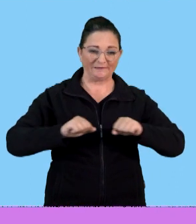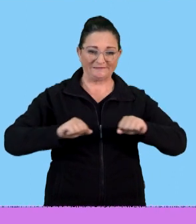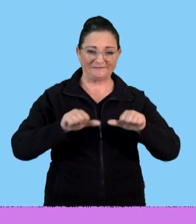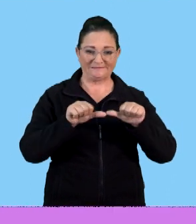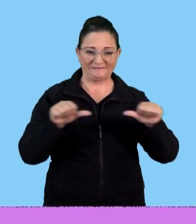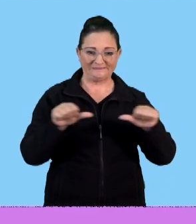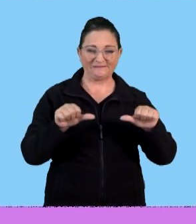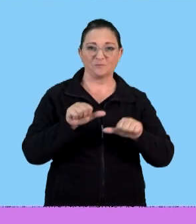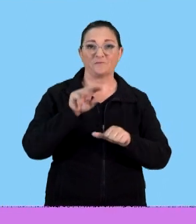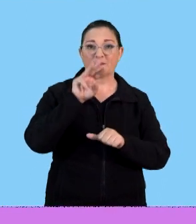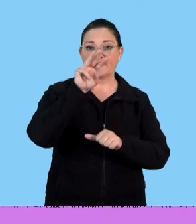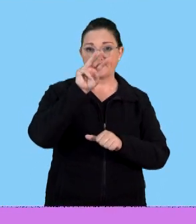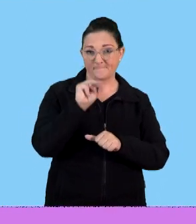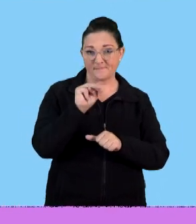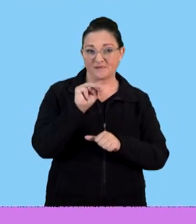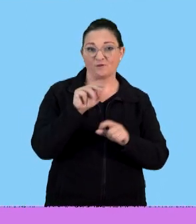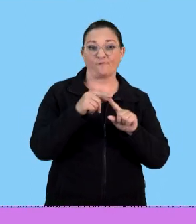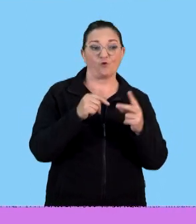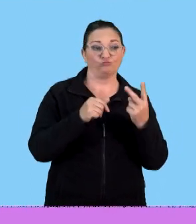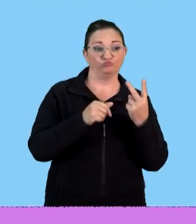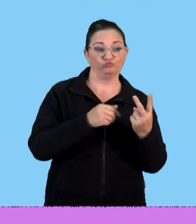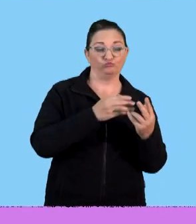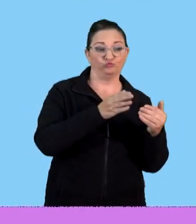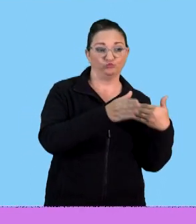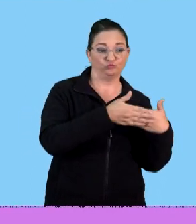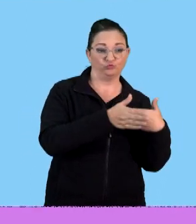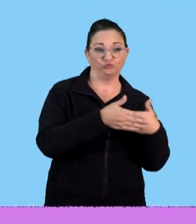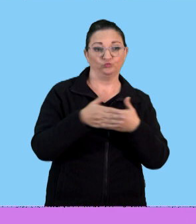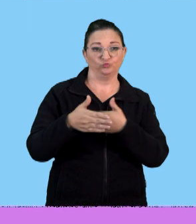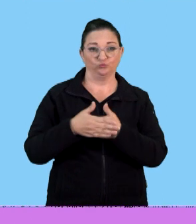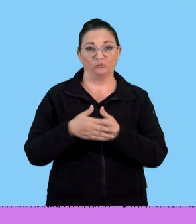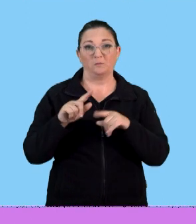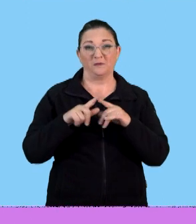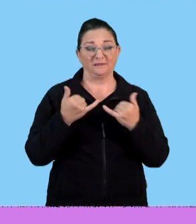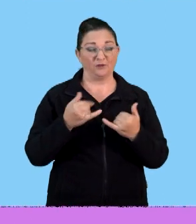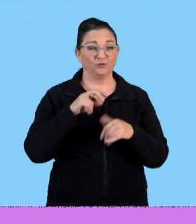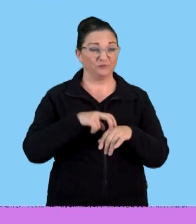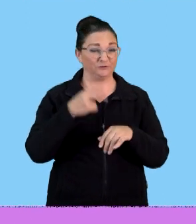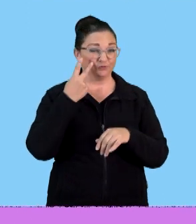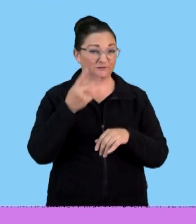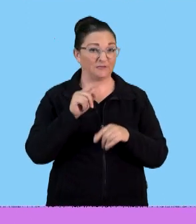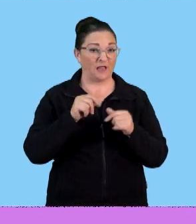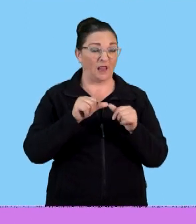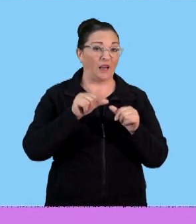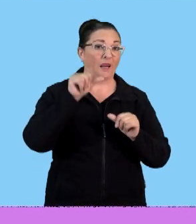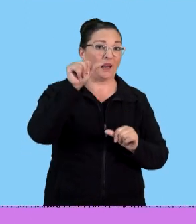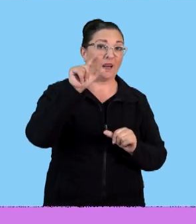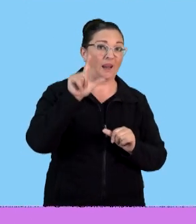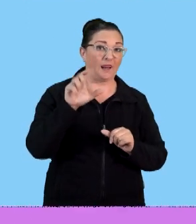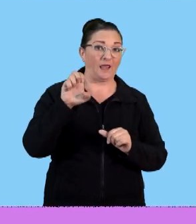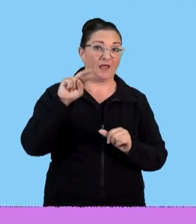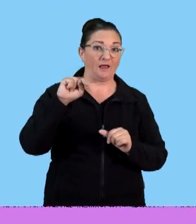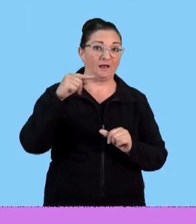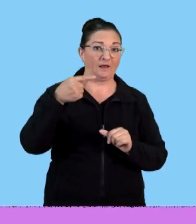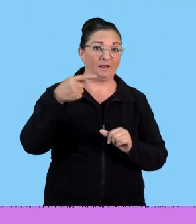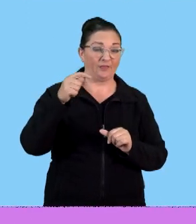meters of the 2 doors. Guys, remember important, you must be able to distinguish between length and width, right? Length, your